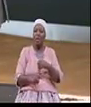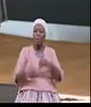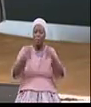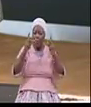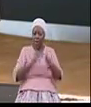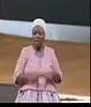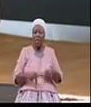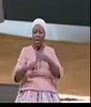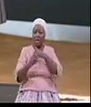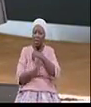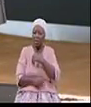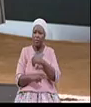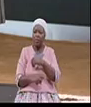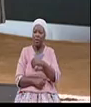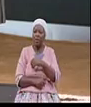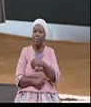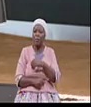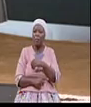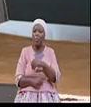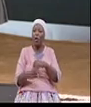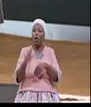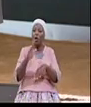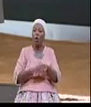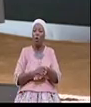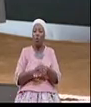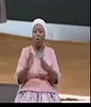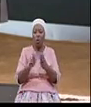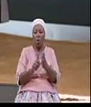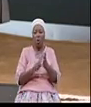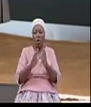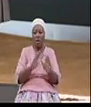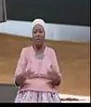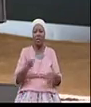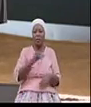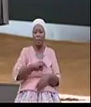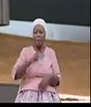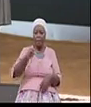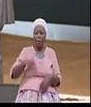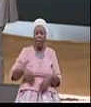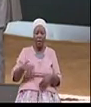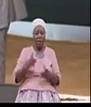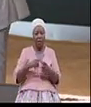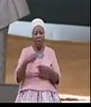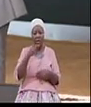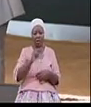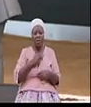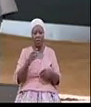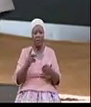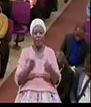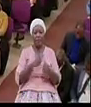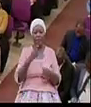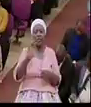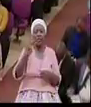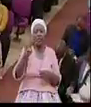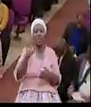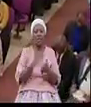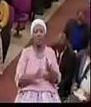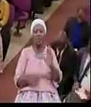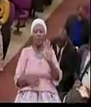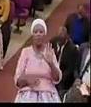personal discipline on lawless members. It tells us in 1 Corinthians chapter